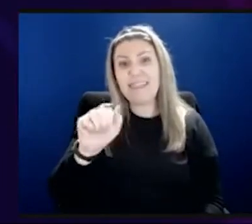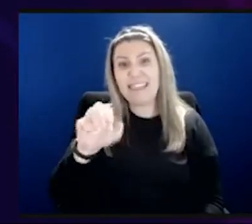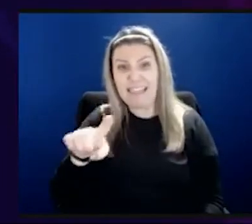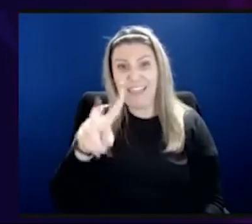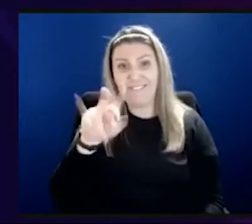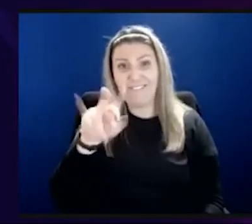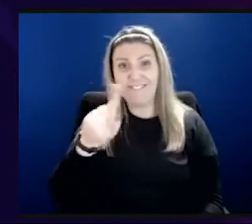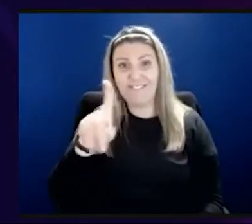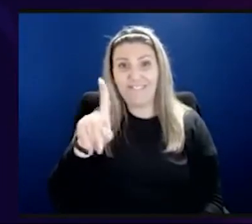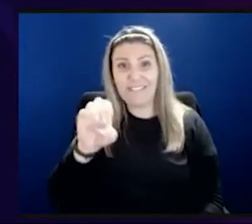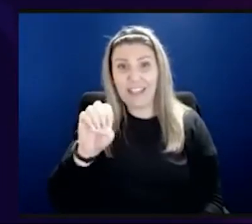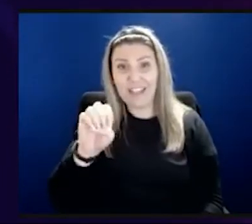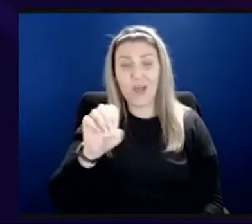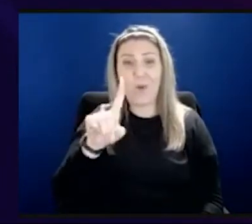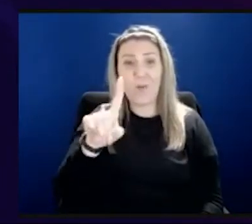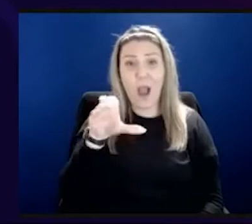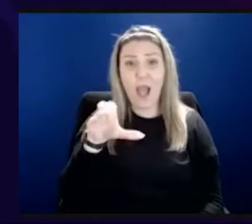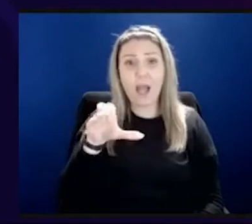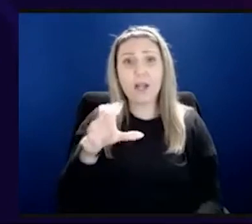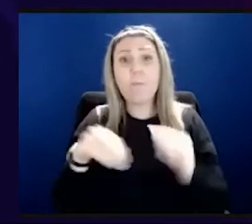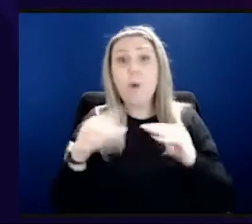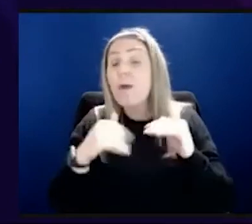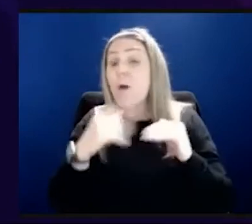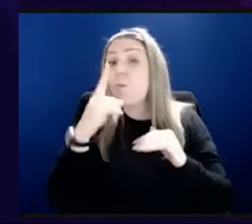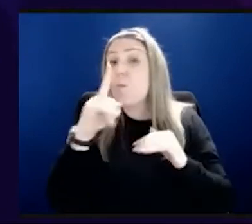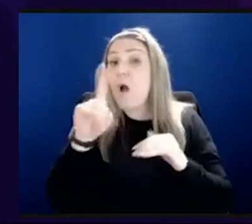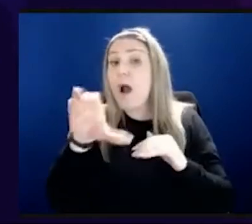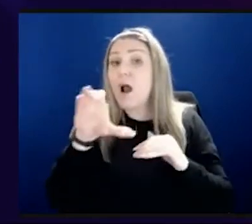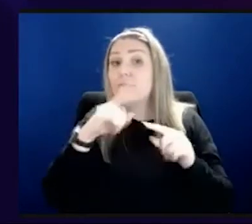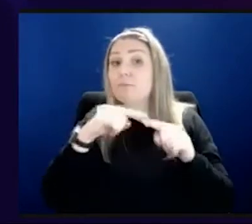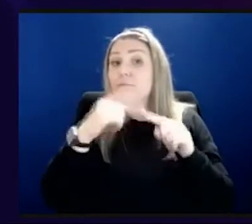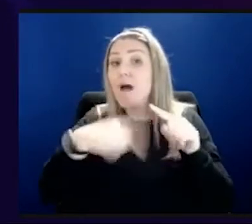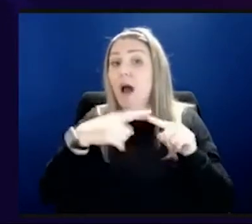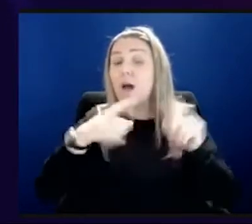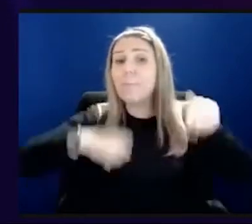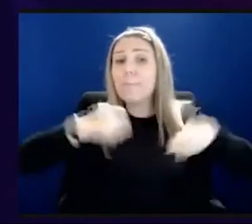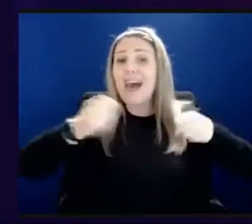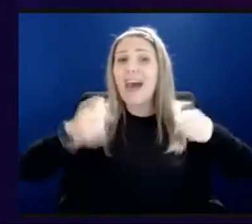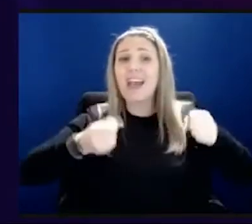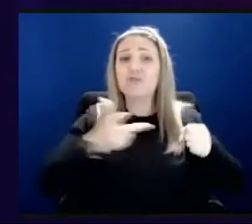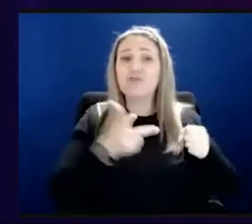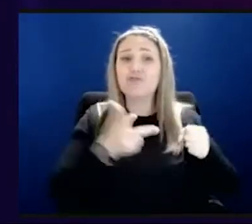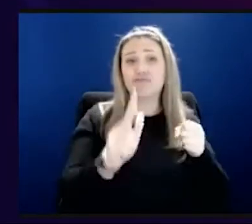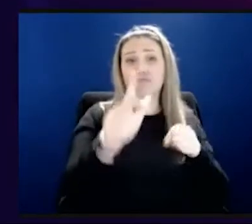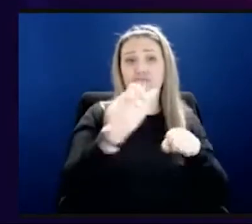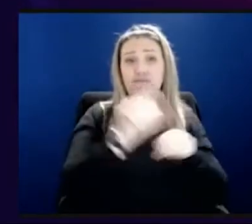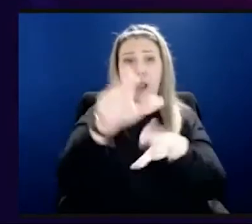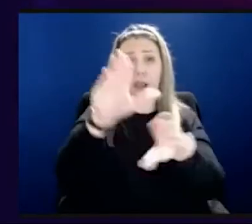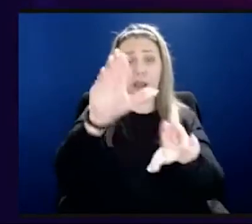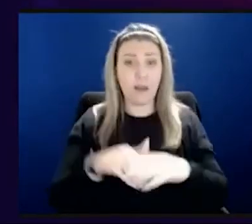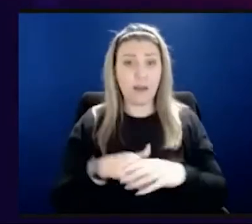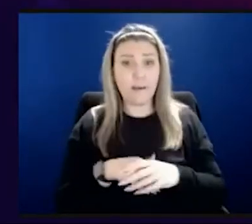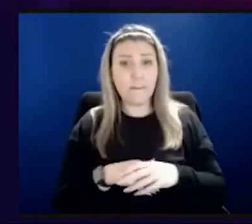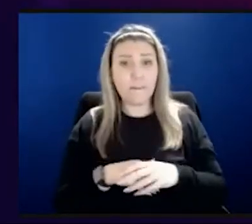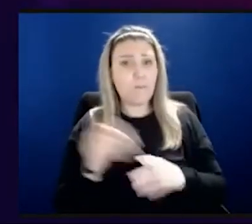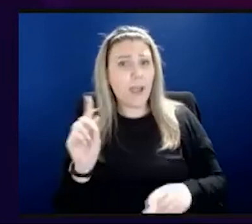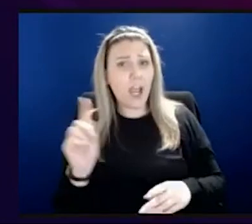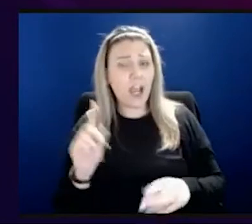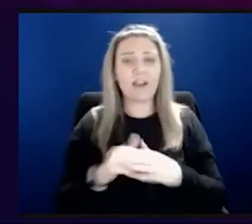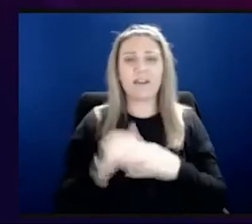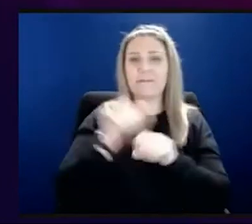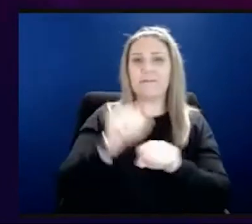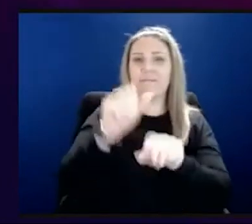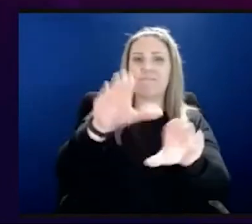than 100-mile mountain bike ride. Mm-hmm. And where are you mountain biking across? The mountains outside of